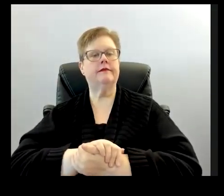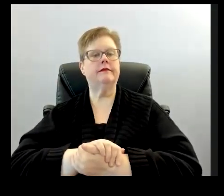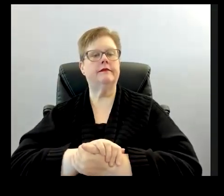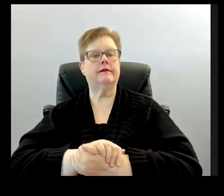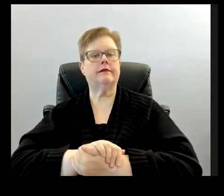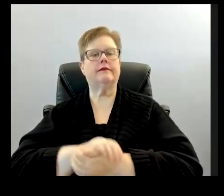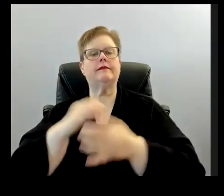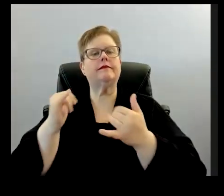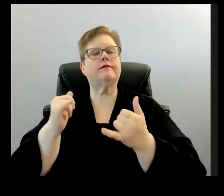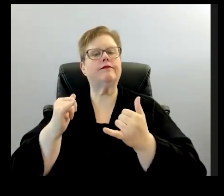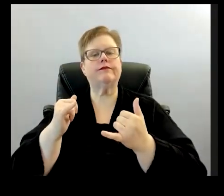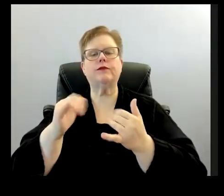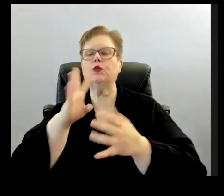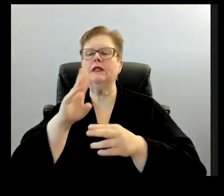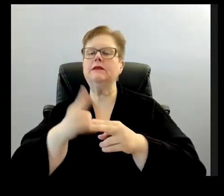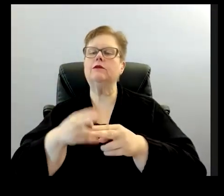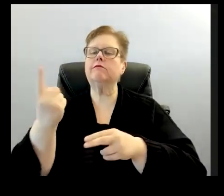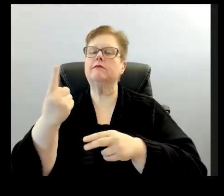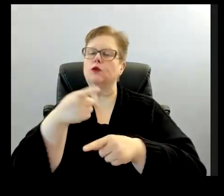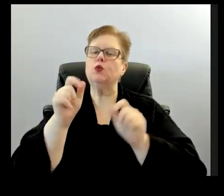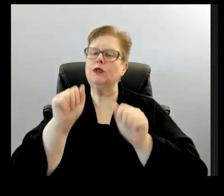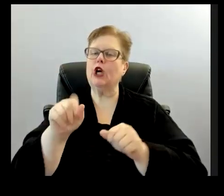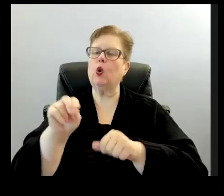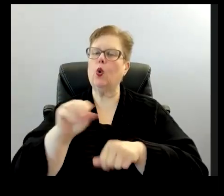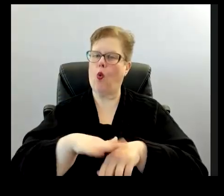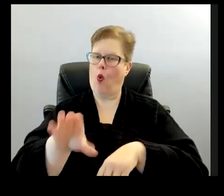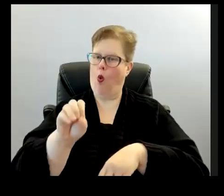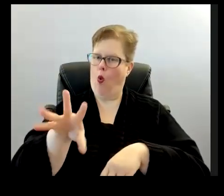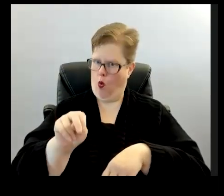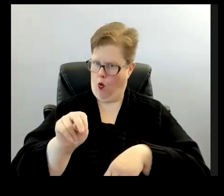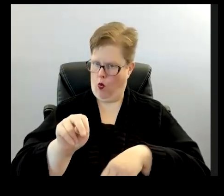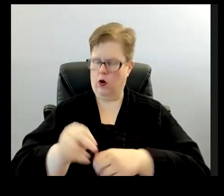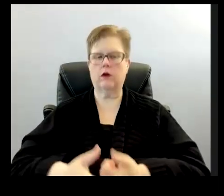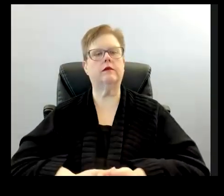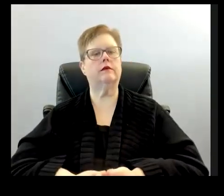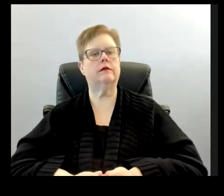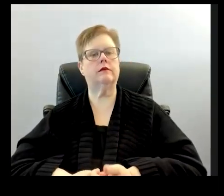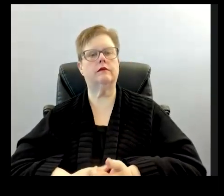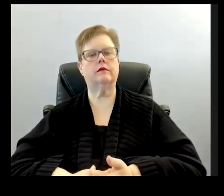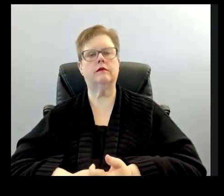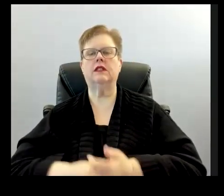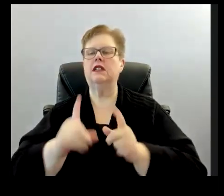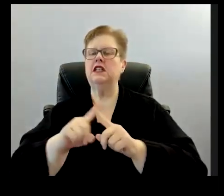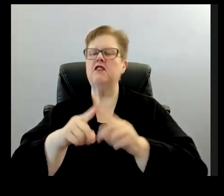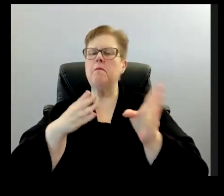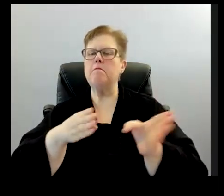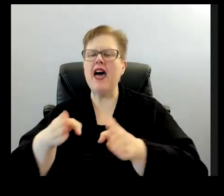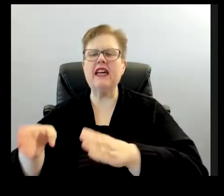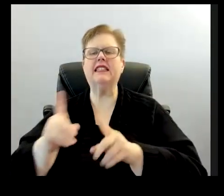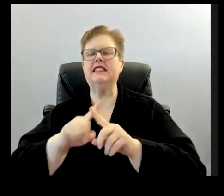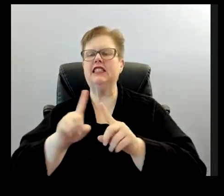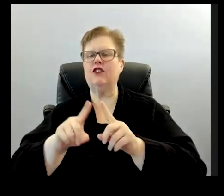Let's talk about some things you can do on your own in terms of methods and tactics, because we